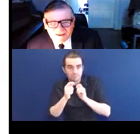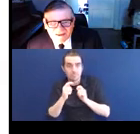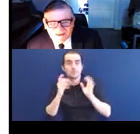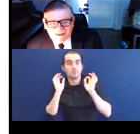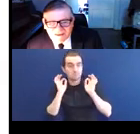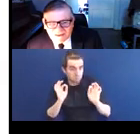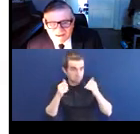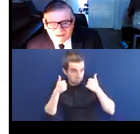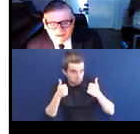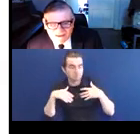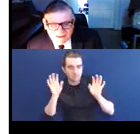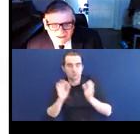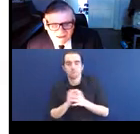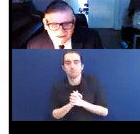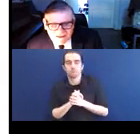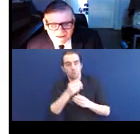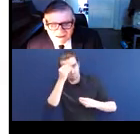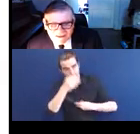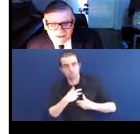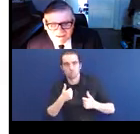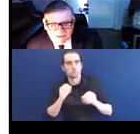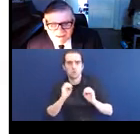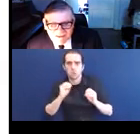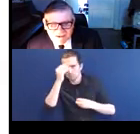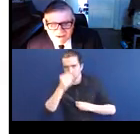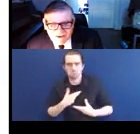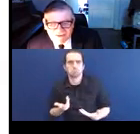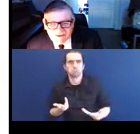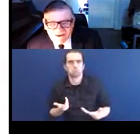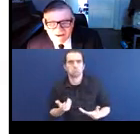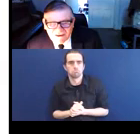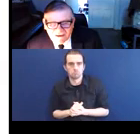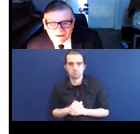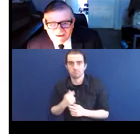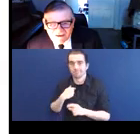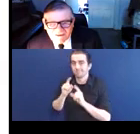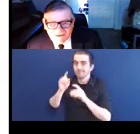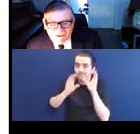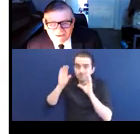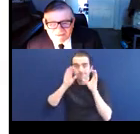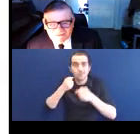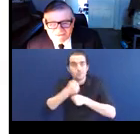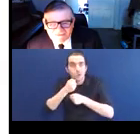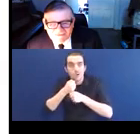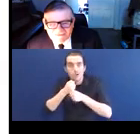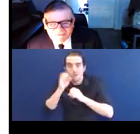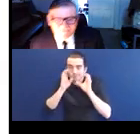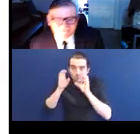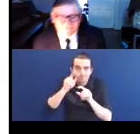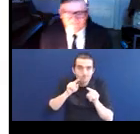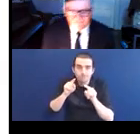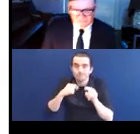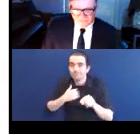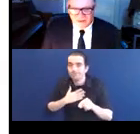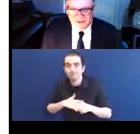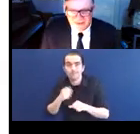get back to me, and they never get back to me. The basic challenge I faced when I was looking for employment